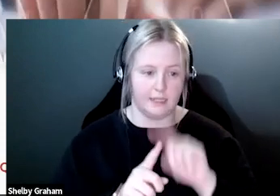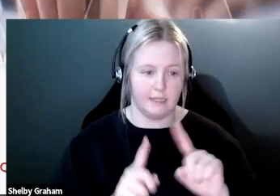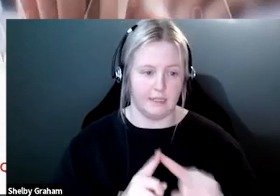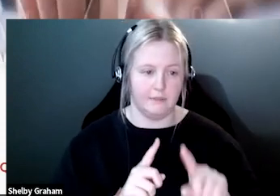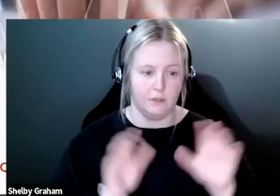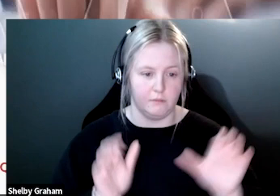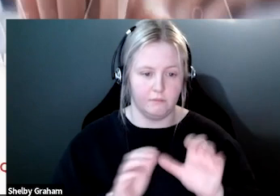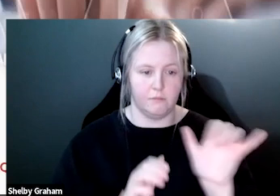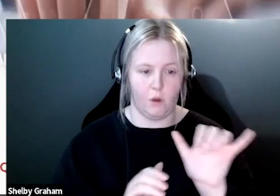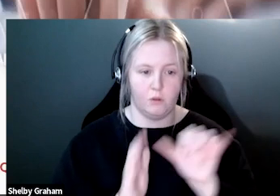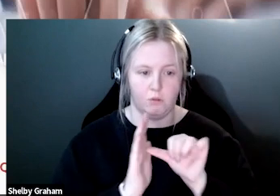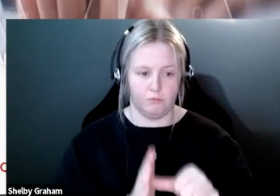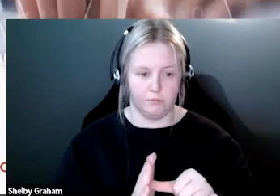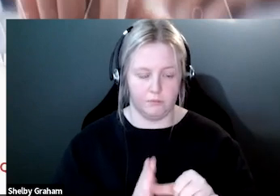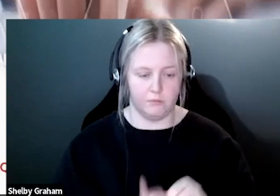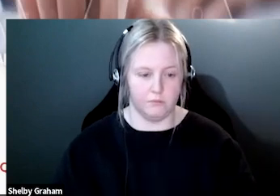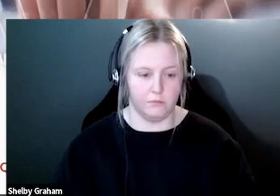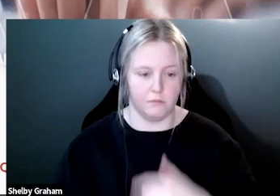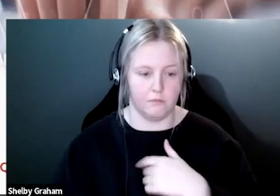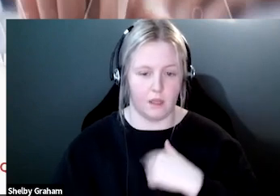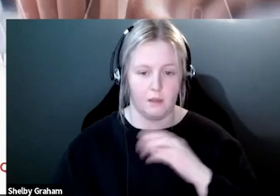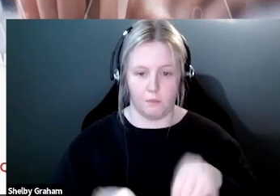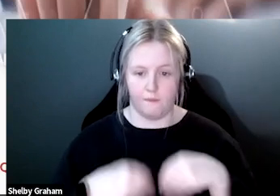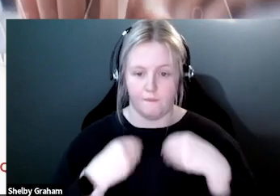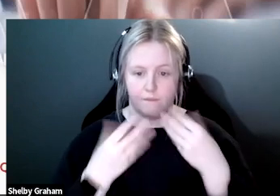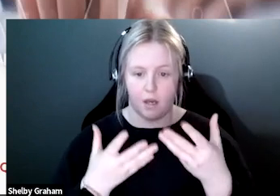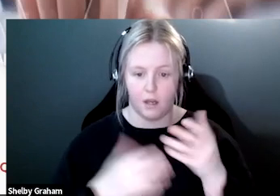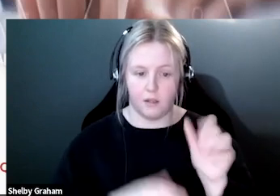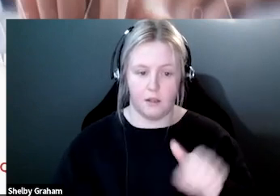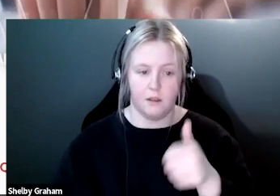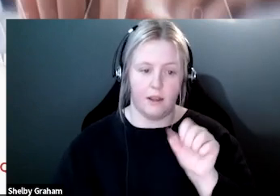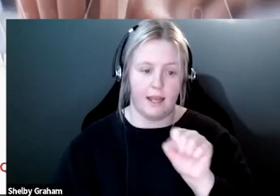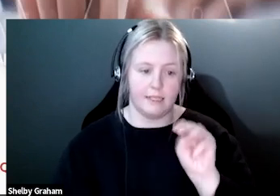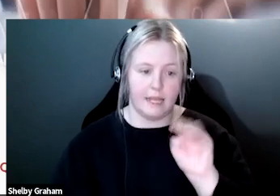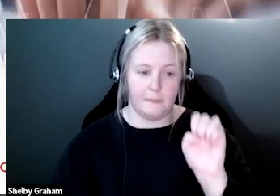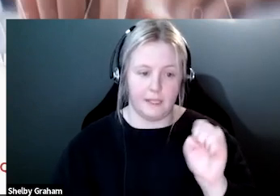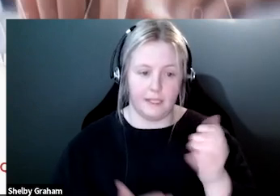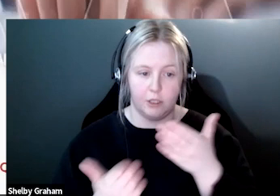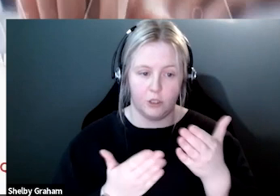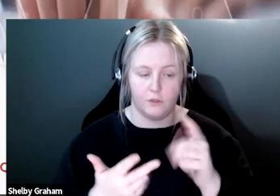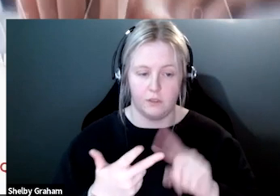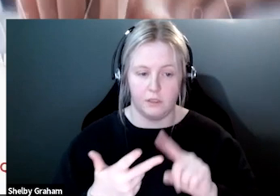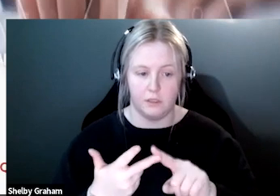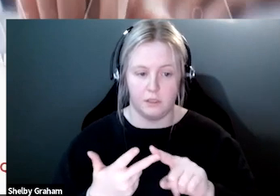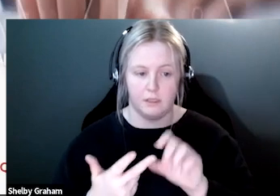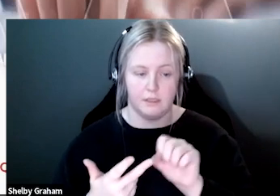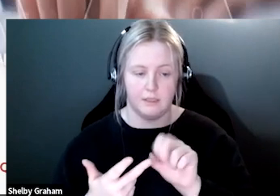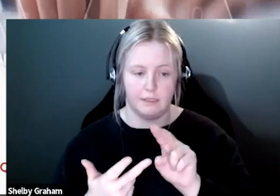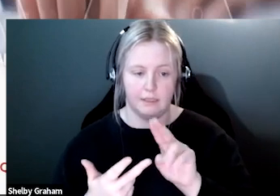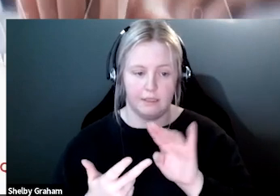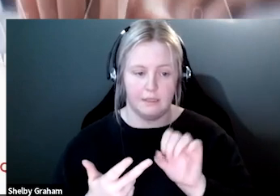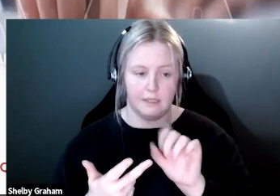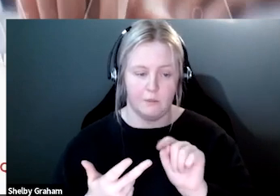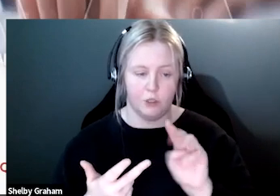highlighted. I provide additionally some SME services, so subject matter expert services, to